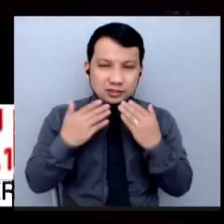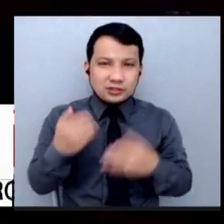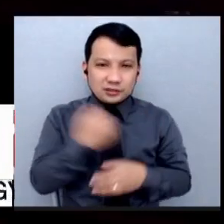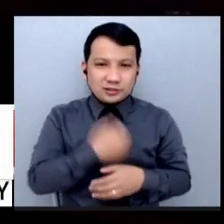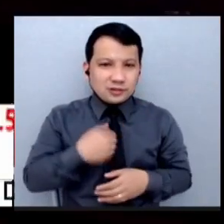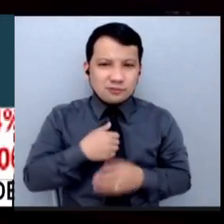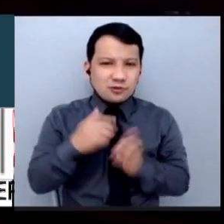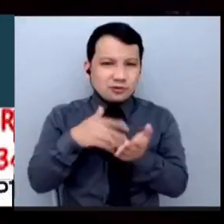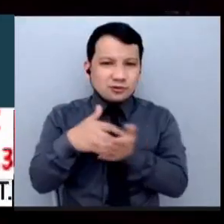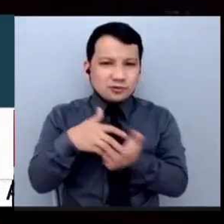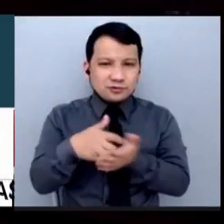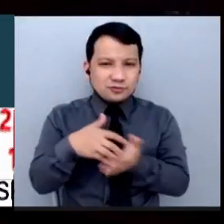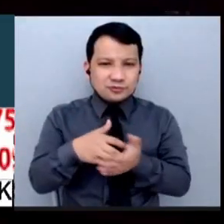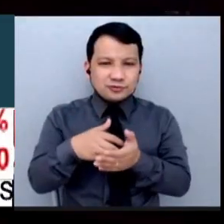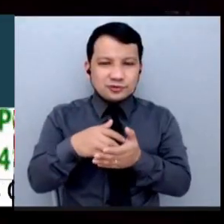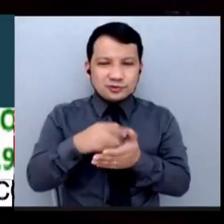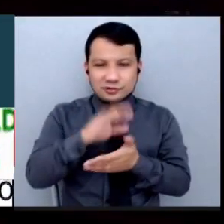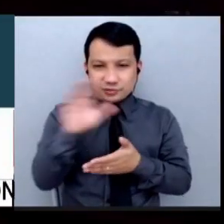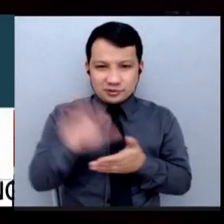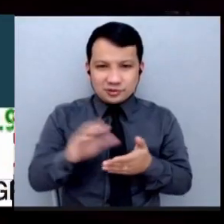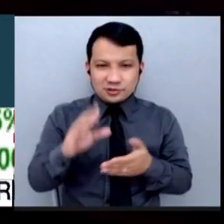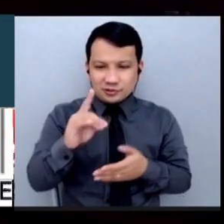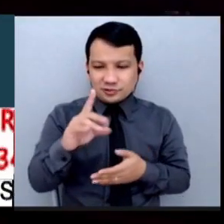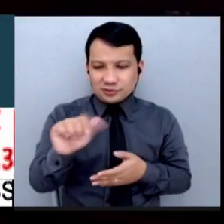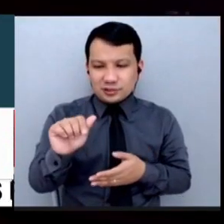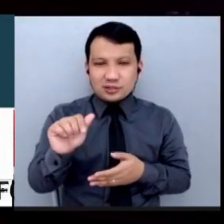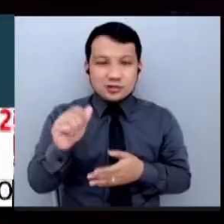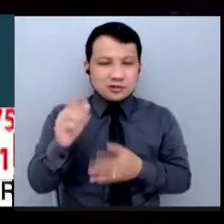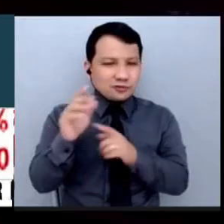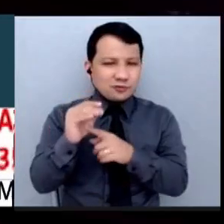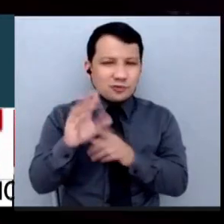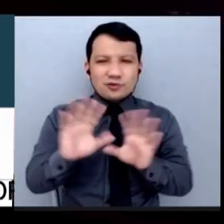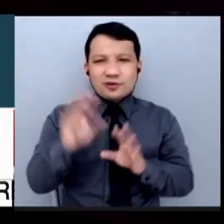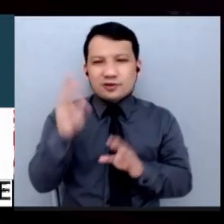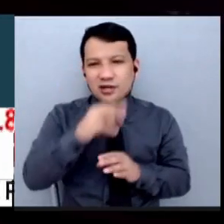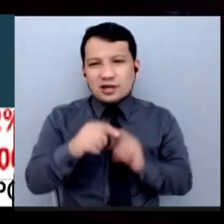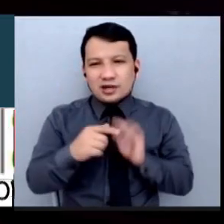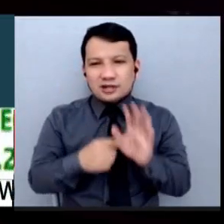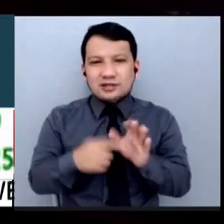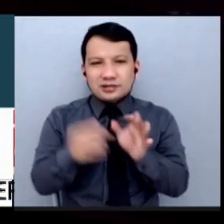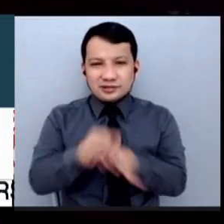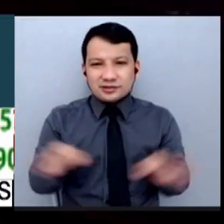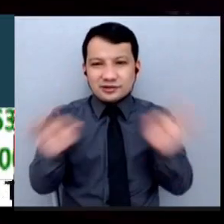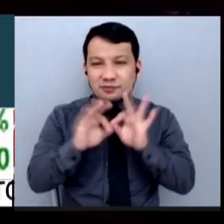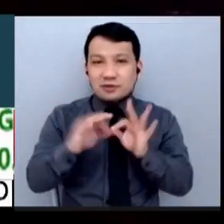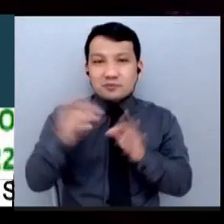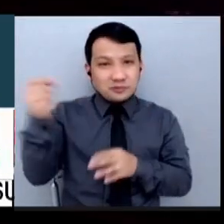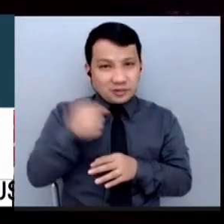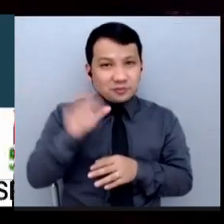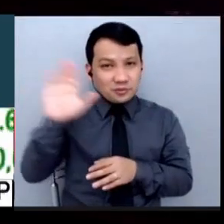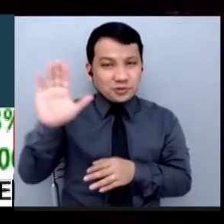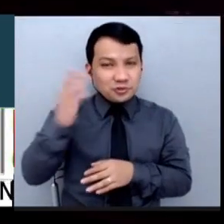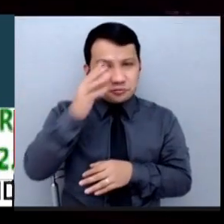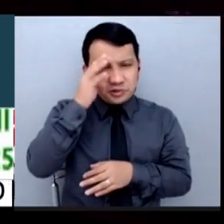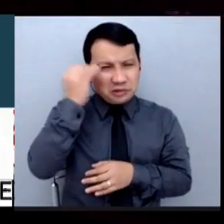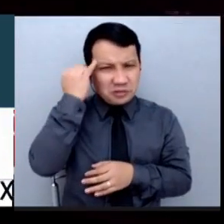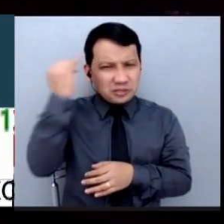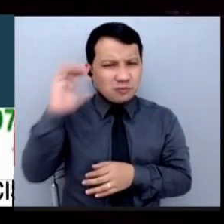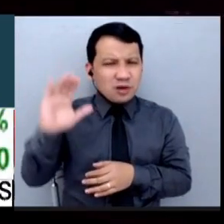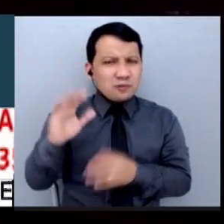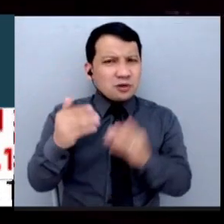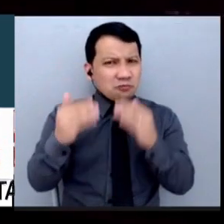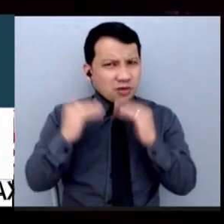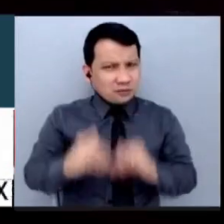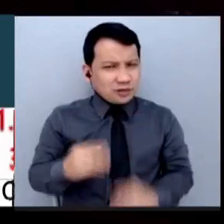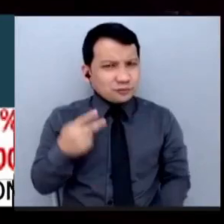yung Zoom, mahina yung data signal ko po. No worries, no worries. Ang importante po makuha namin ang pananaw nyo. So alert level